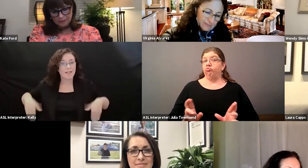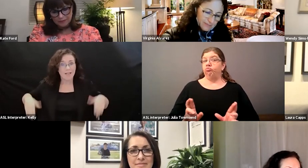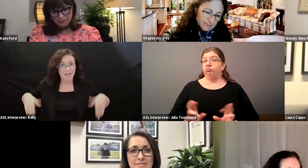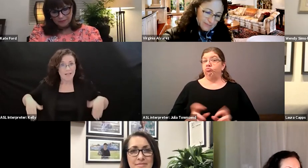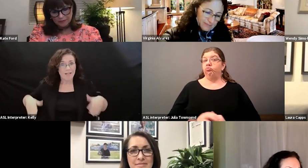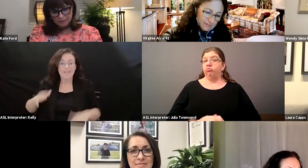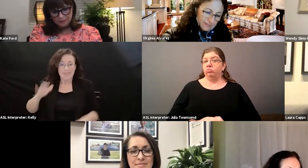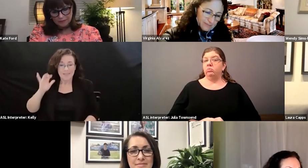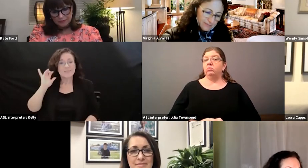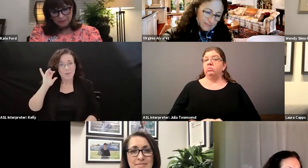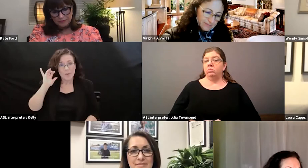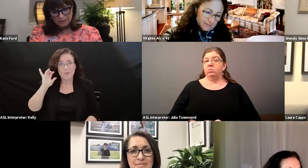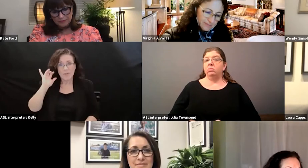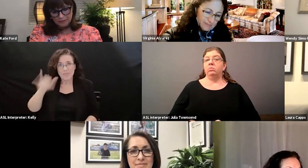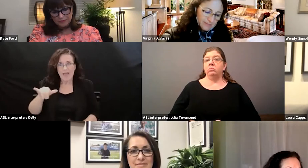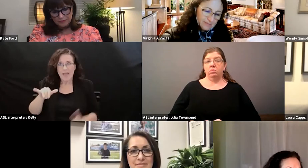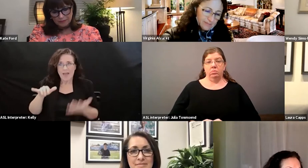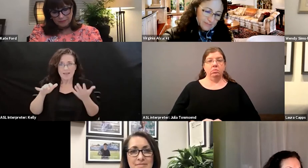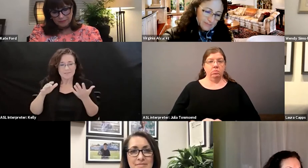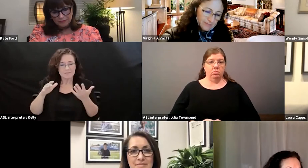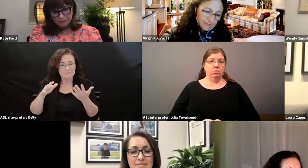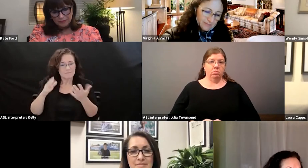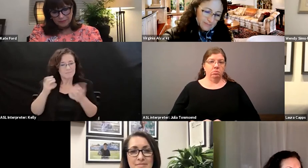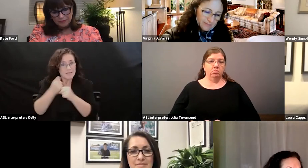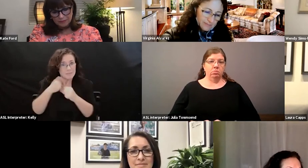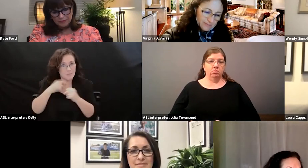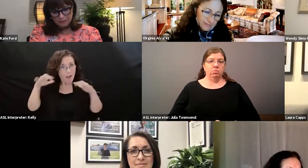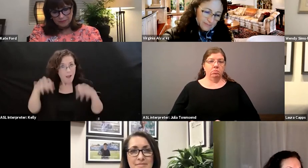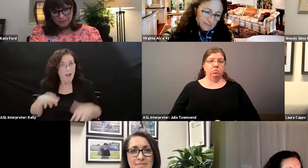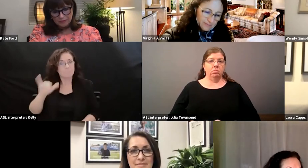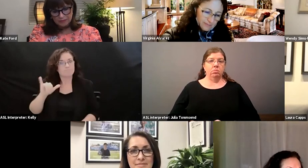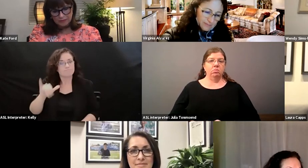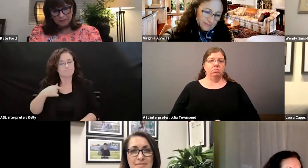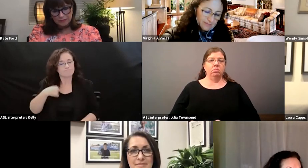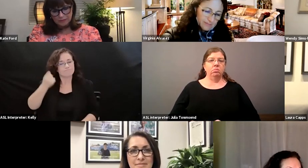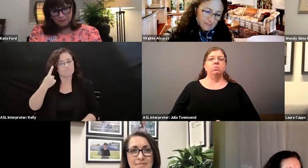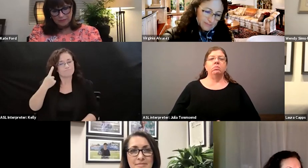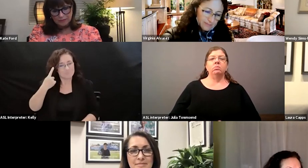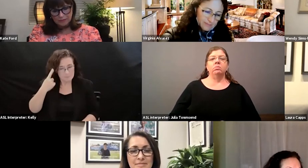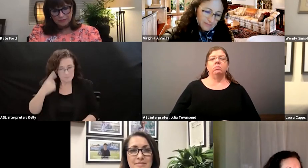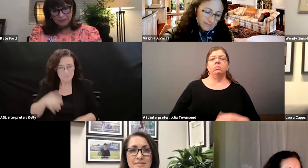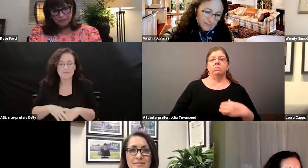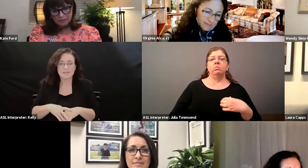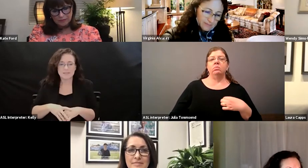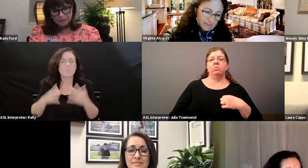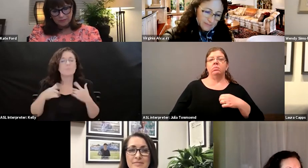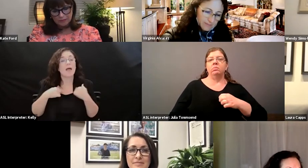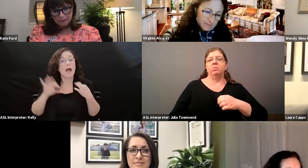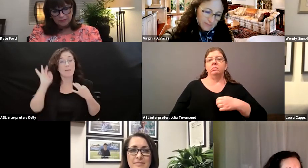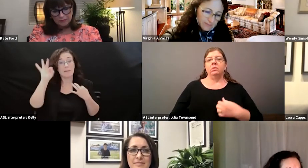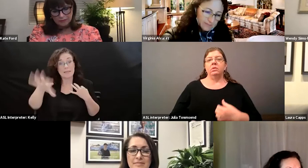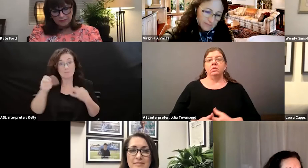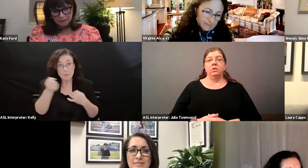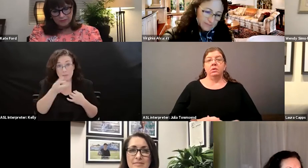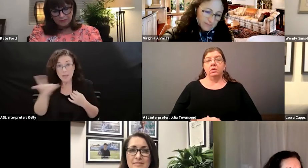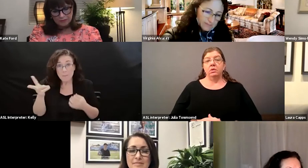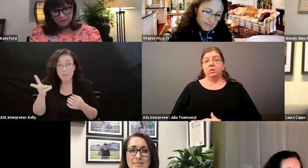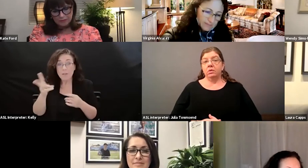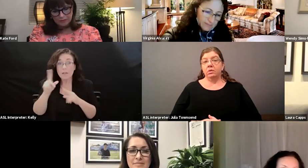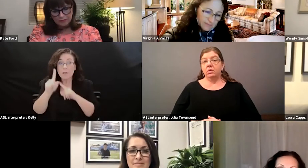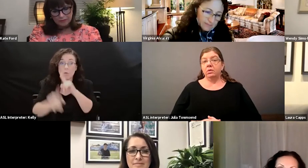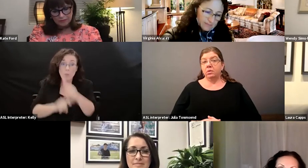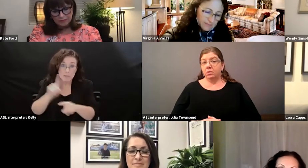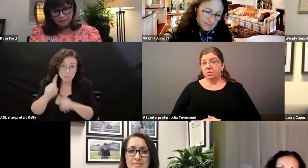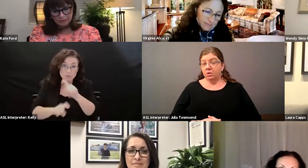now so i i would just like to say um so just a couple of questions that maybe perhaps you didn't know a couple of